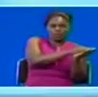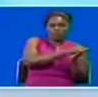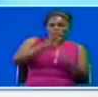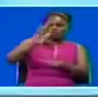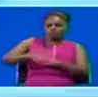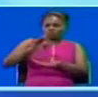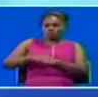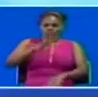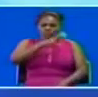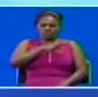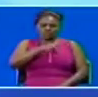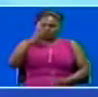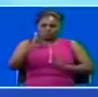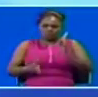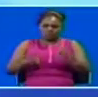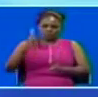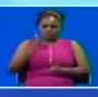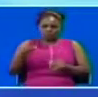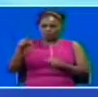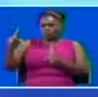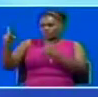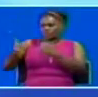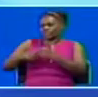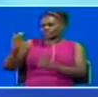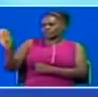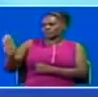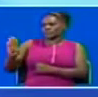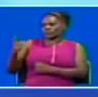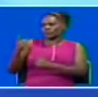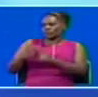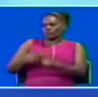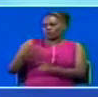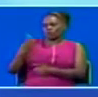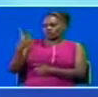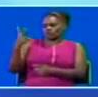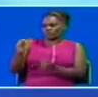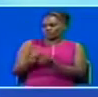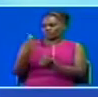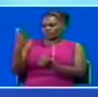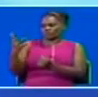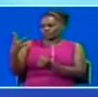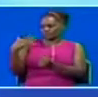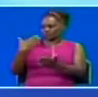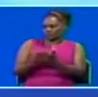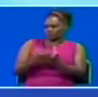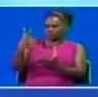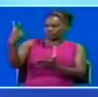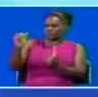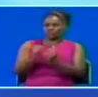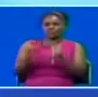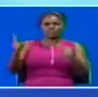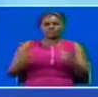impressive 44.6 billion shillings from the year beginning June 2015 to 2016.